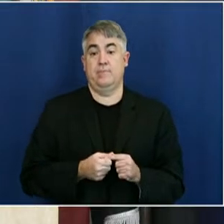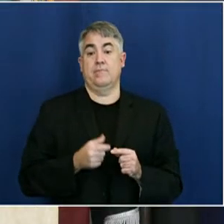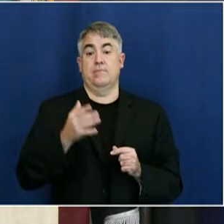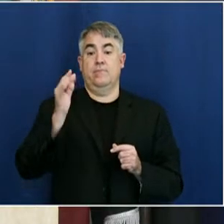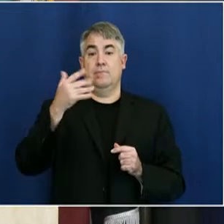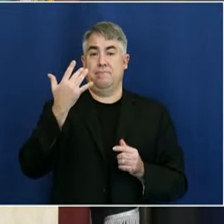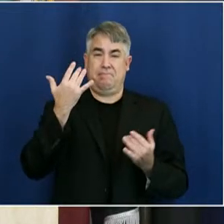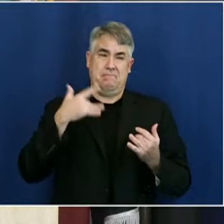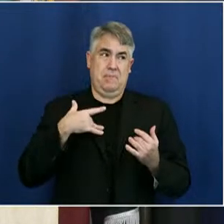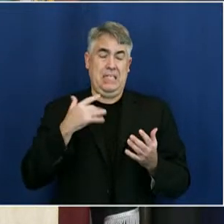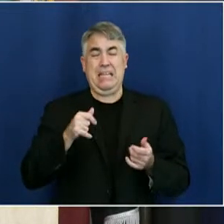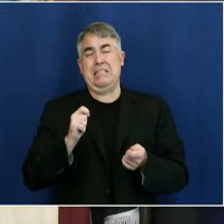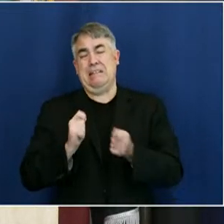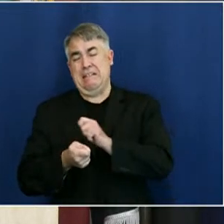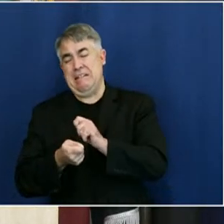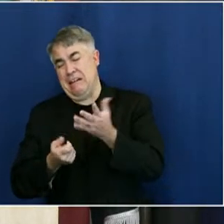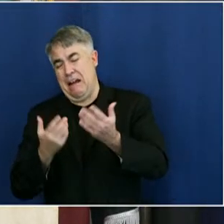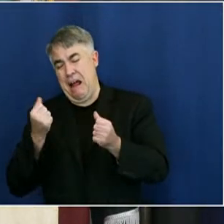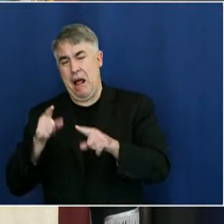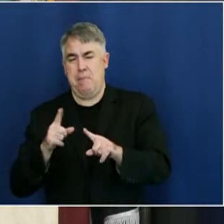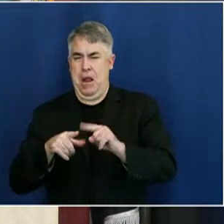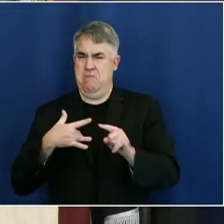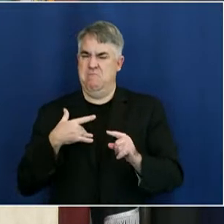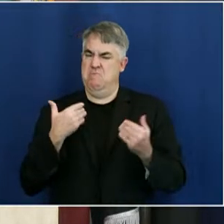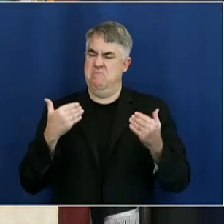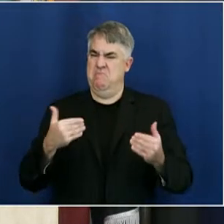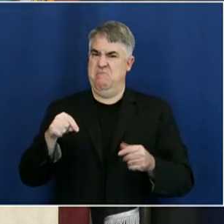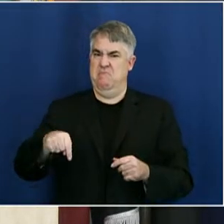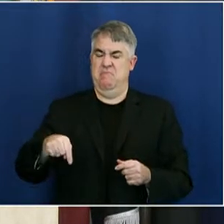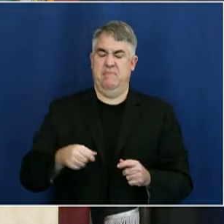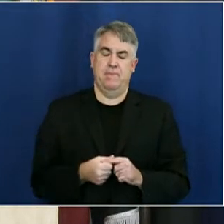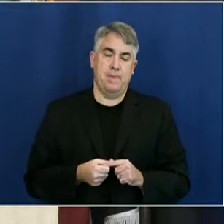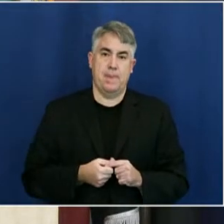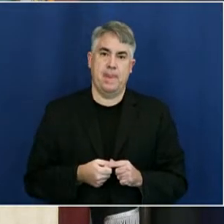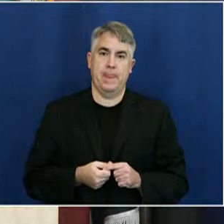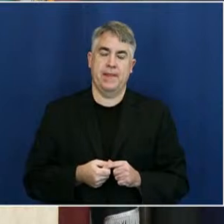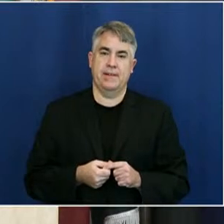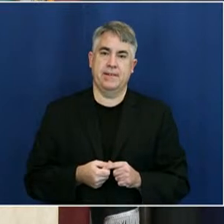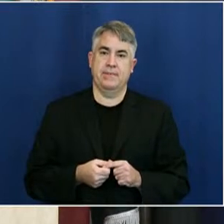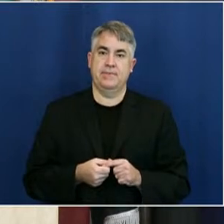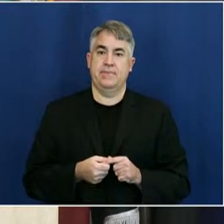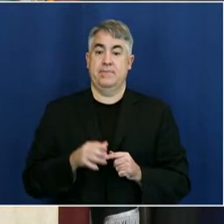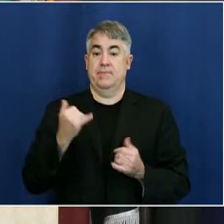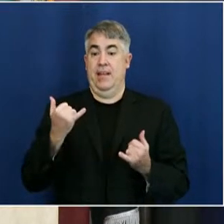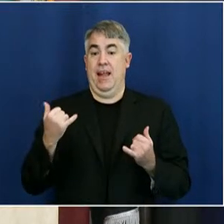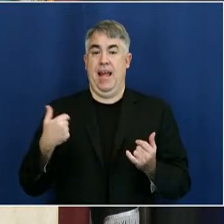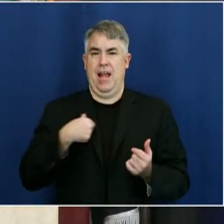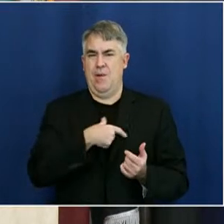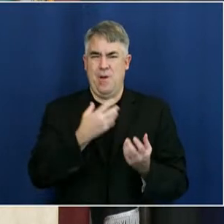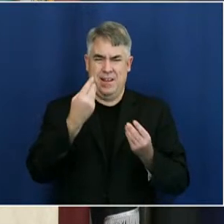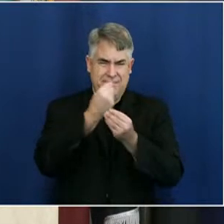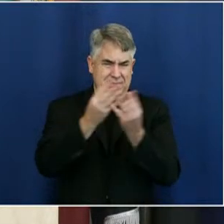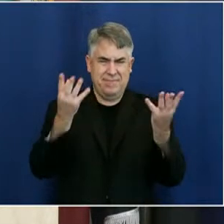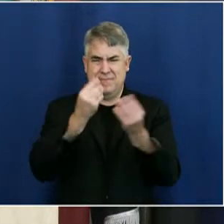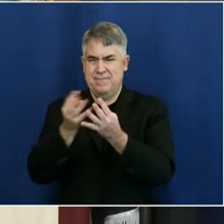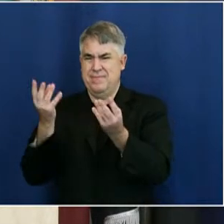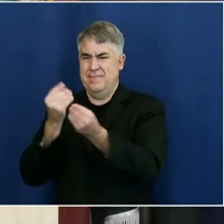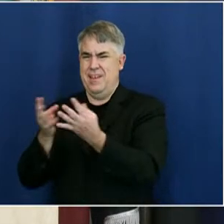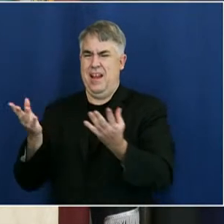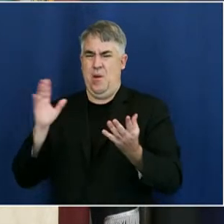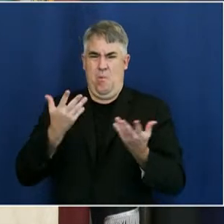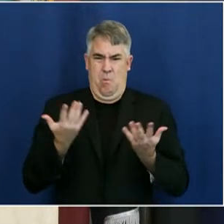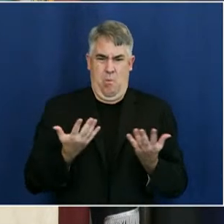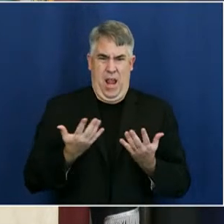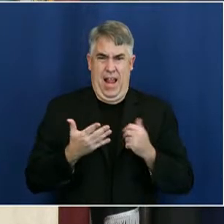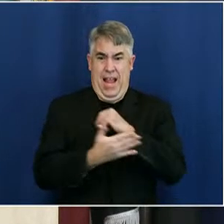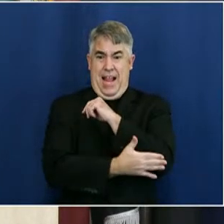doable. The other thing I want to touch on, just as it relates to demographics, and Supervisor Nora Vargas will talk about this a little bit more, but as a county, we've moved